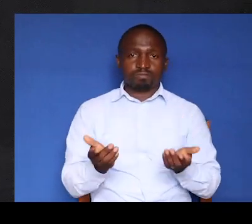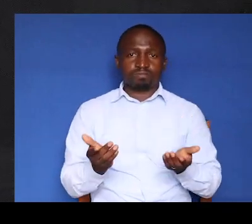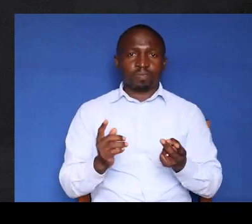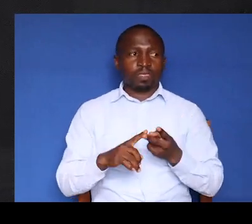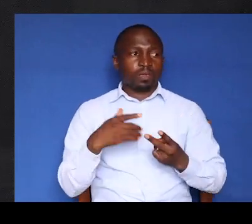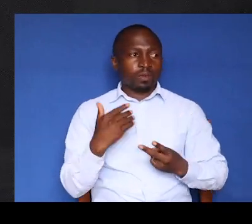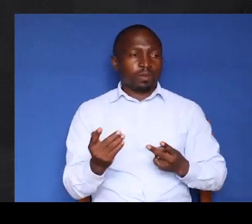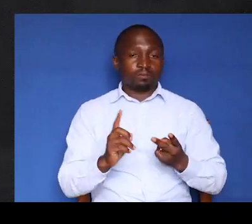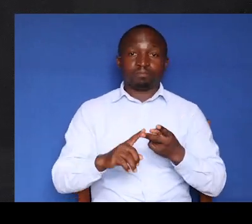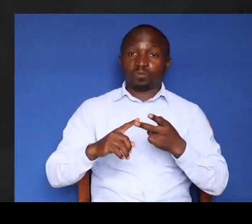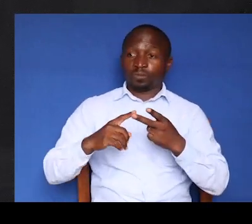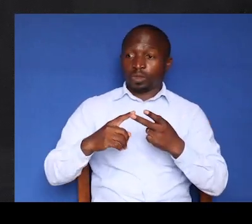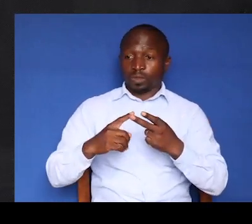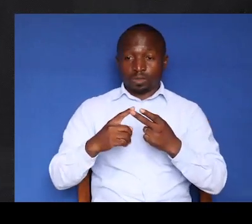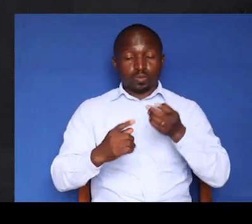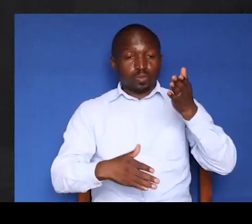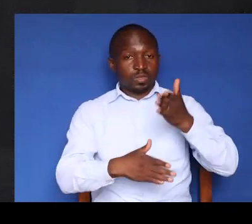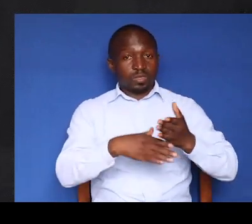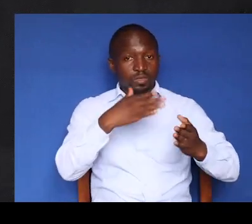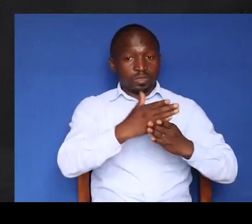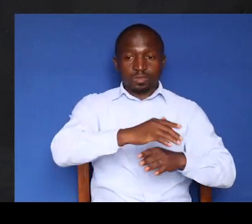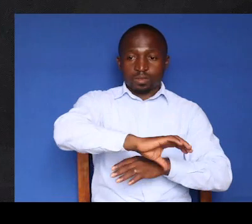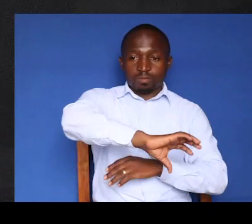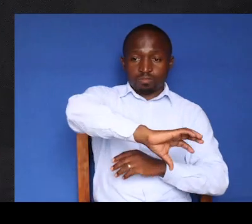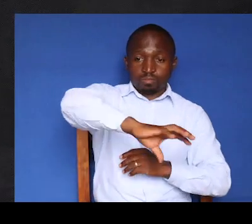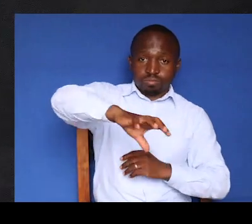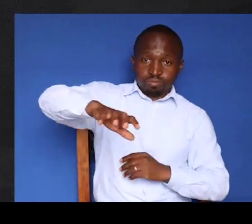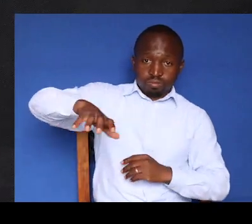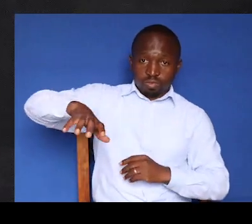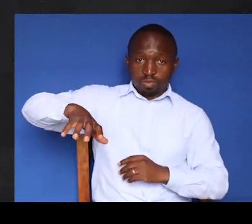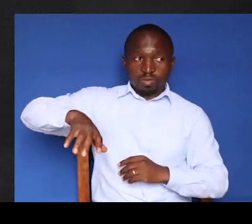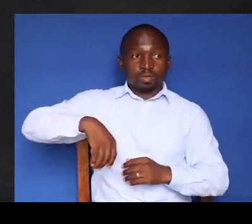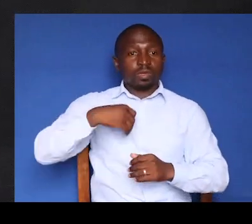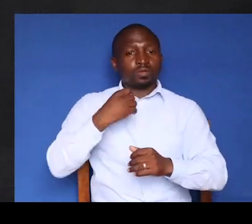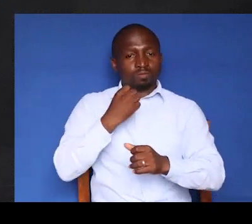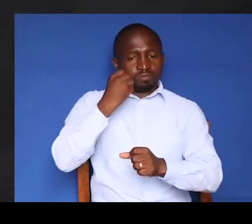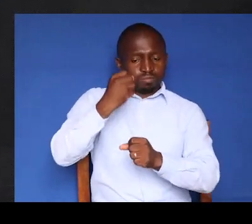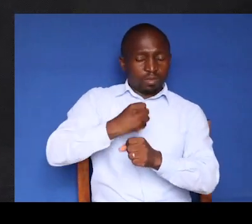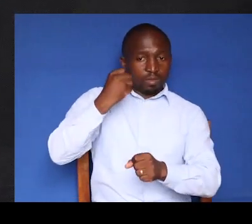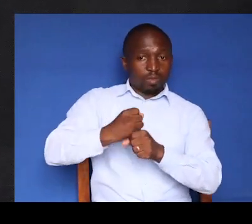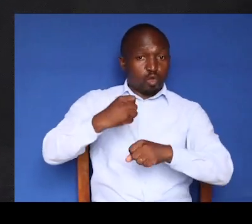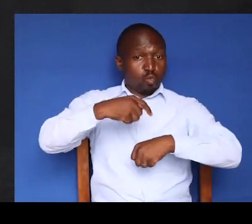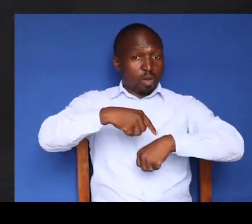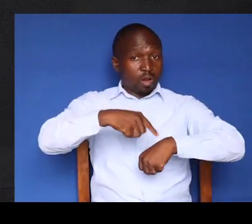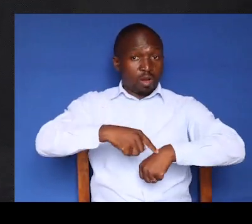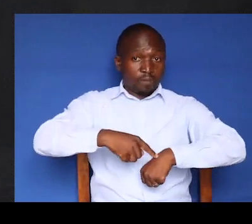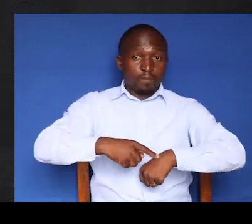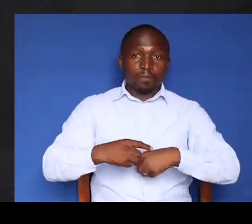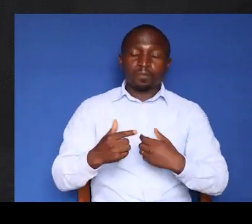the construction of the dam should be done when you are sure that